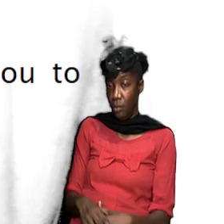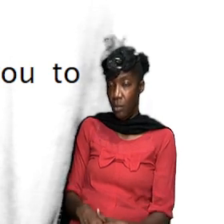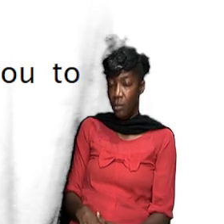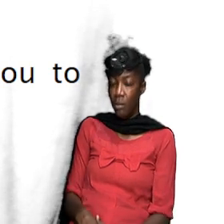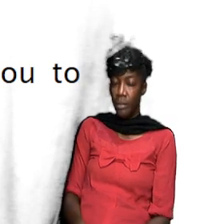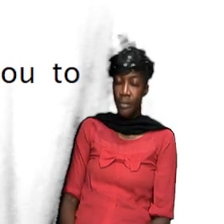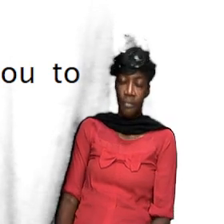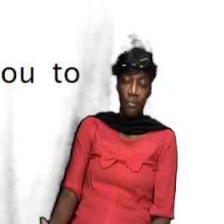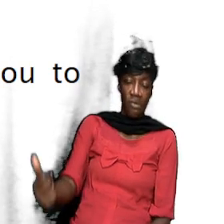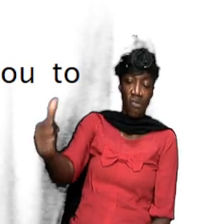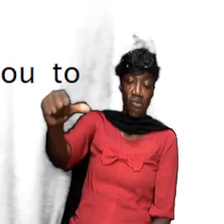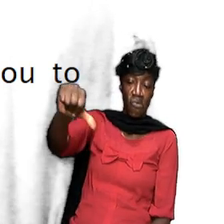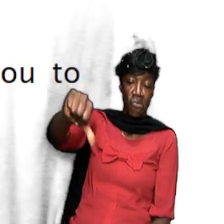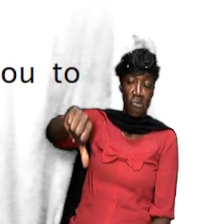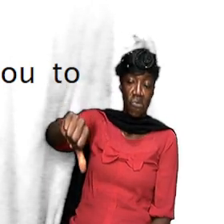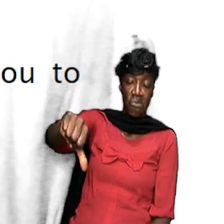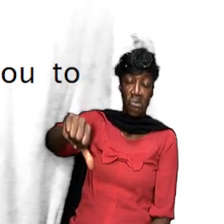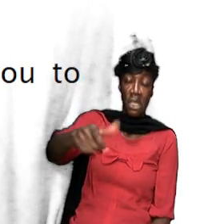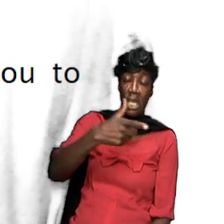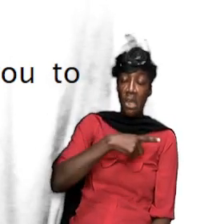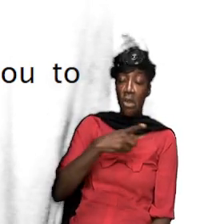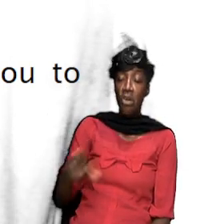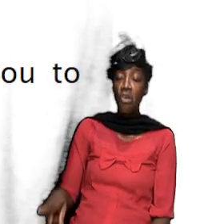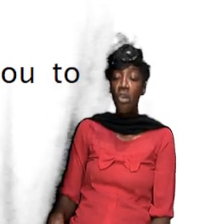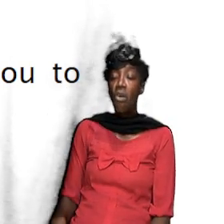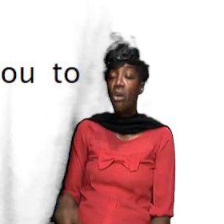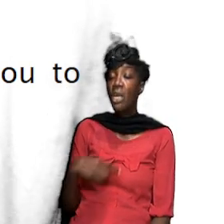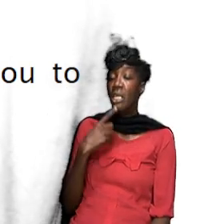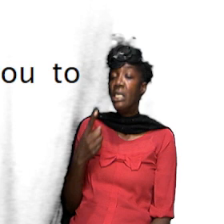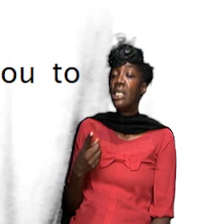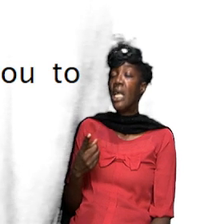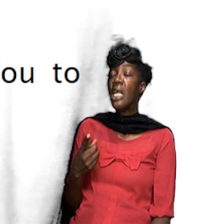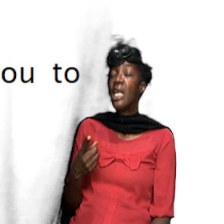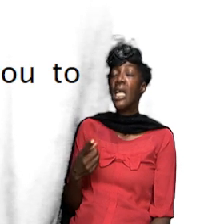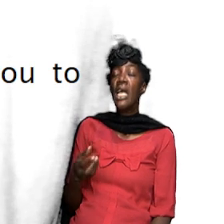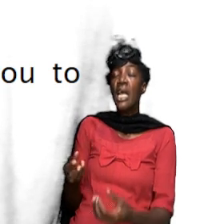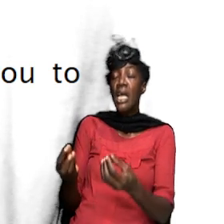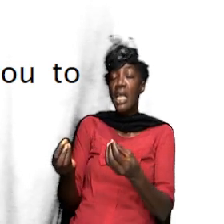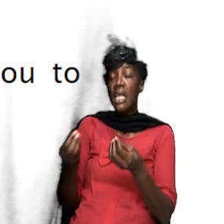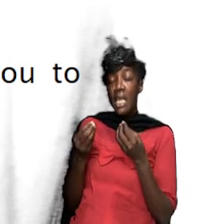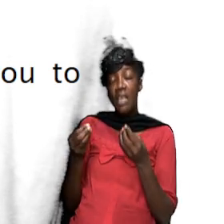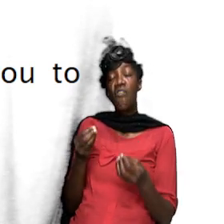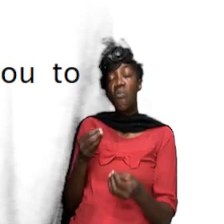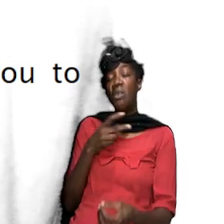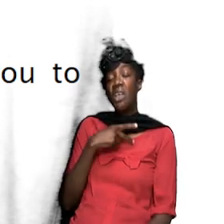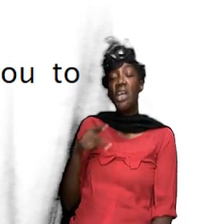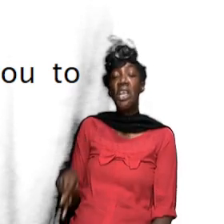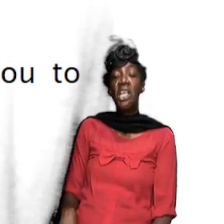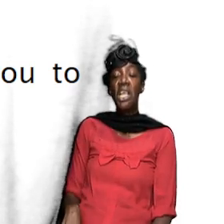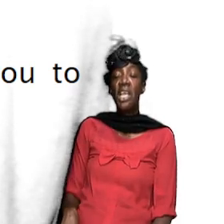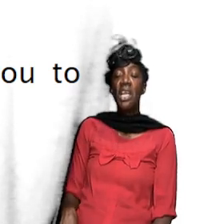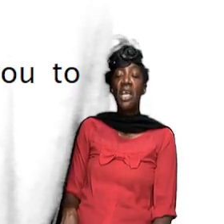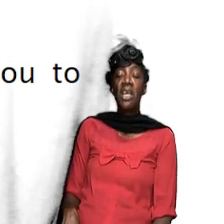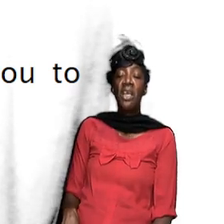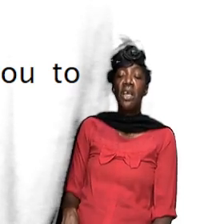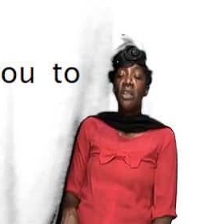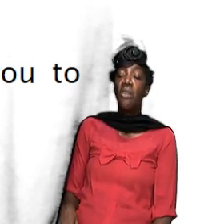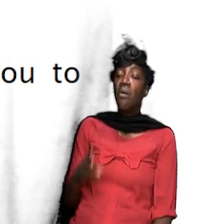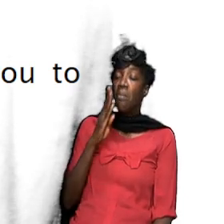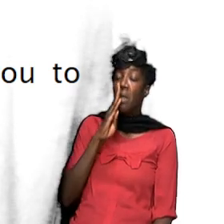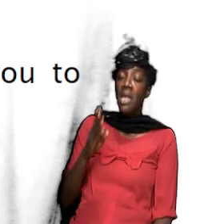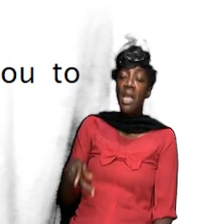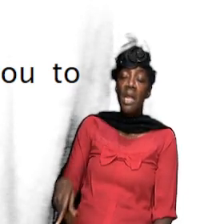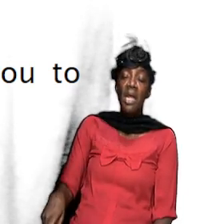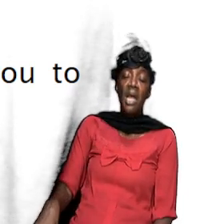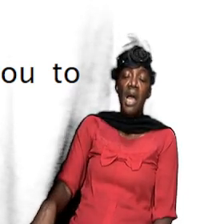they rejected the Lord and said, Lord, give us a king that we can be like the other nations.